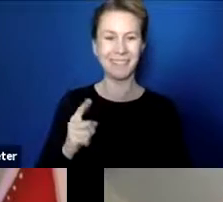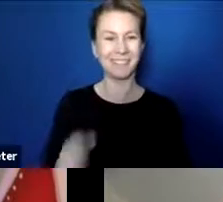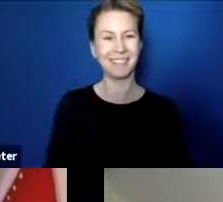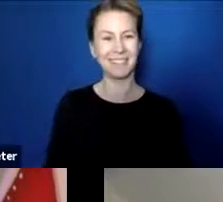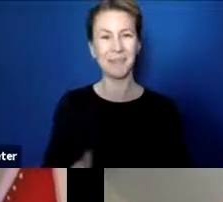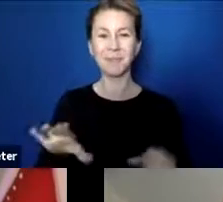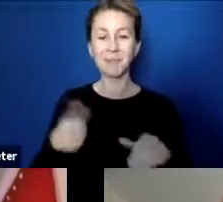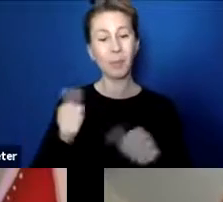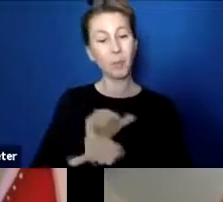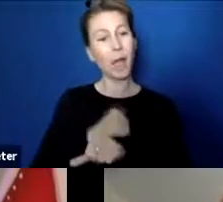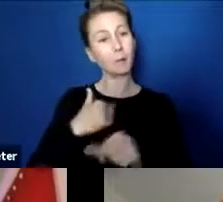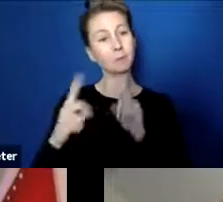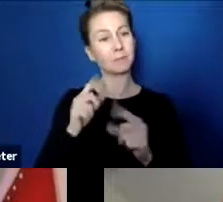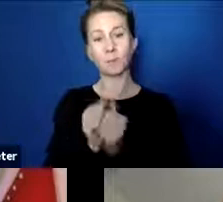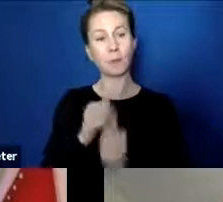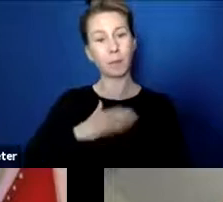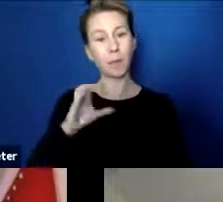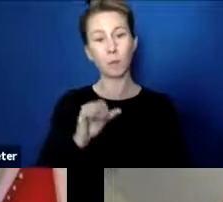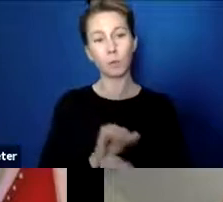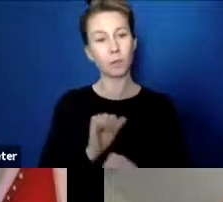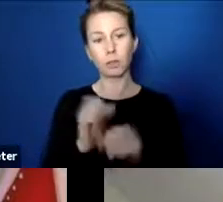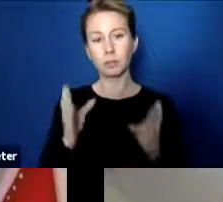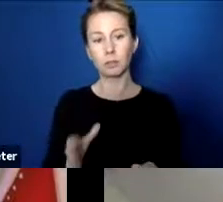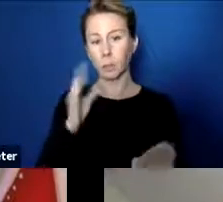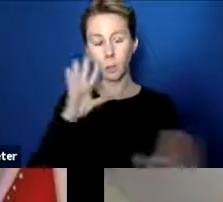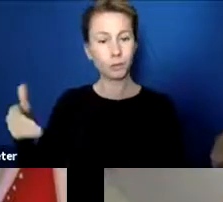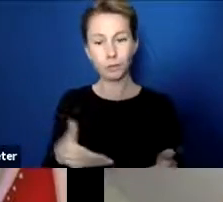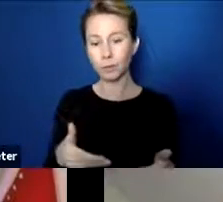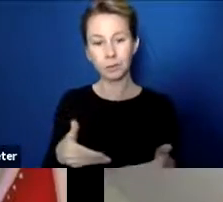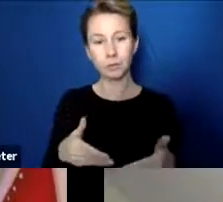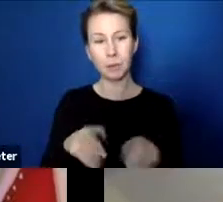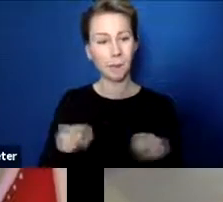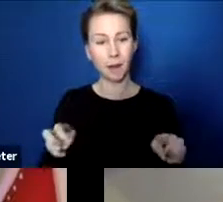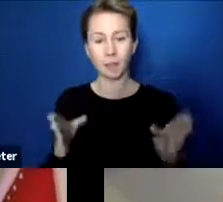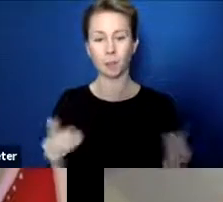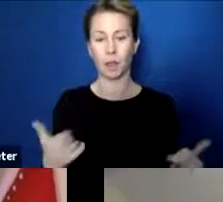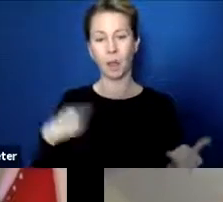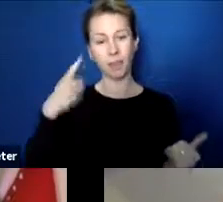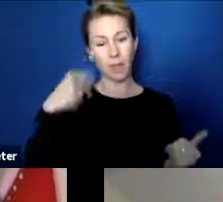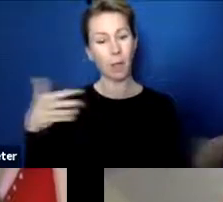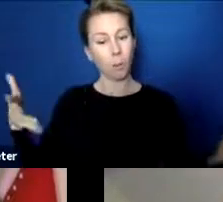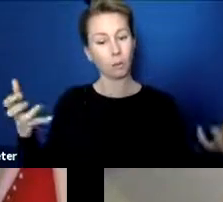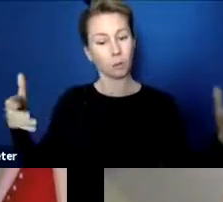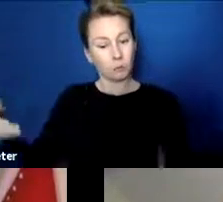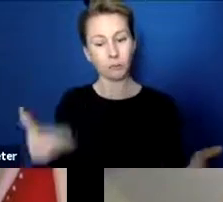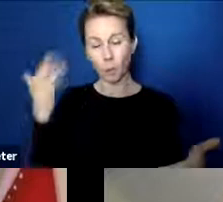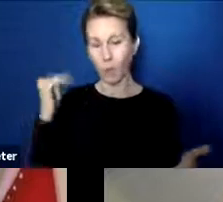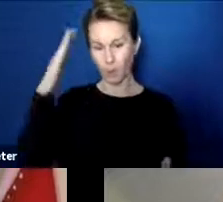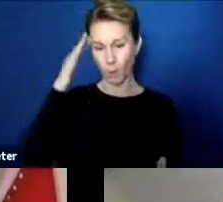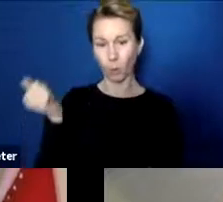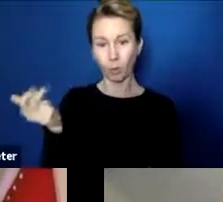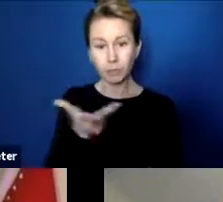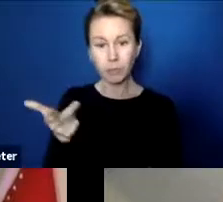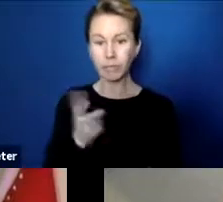and investors. Mike's main focus at Cantor is representing long-term care residents in eviction defense and neglect and abuse